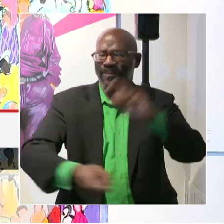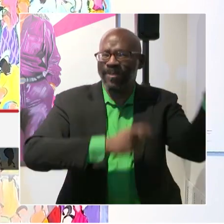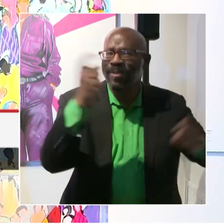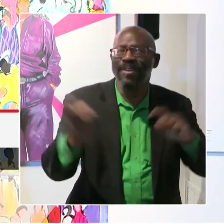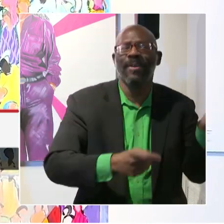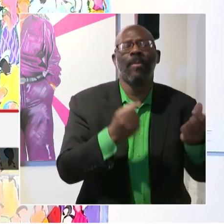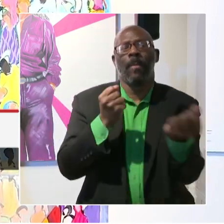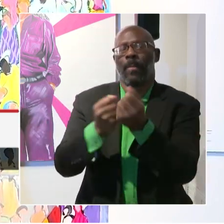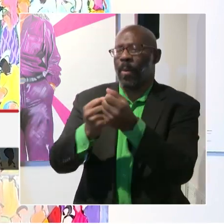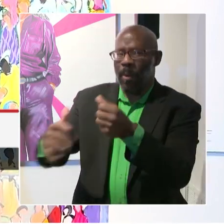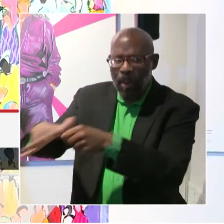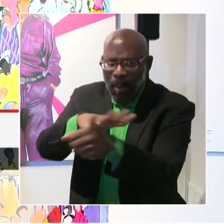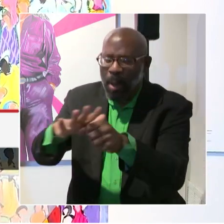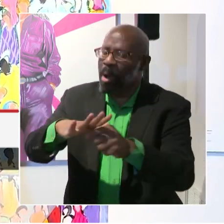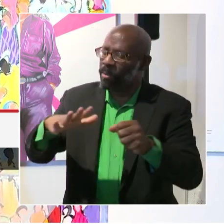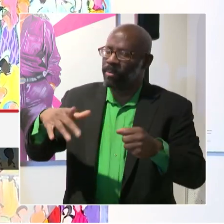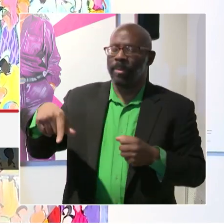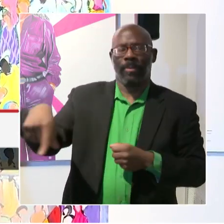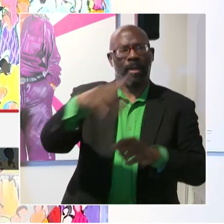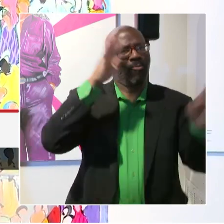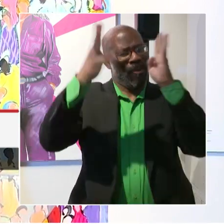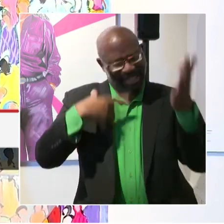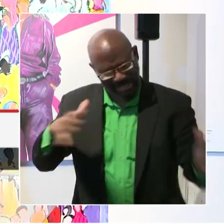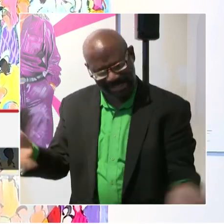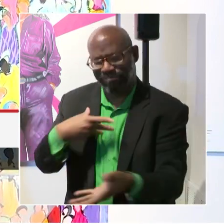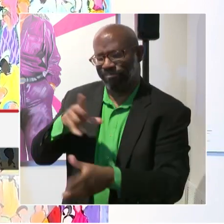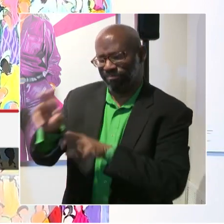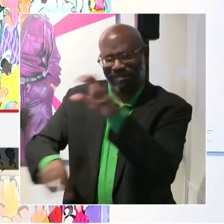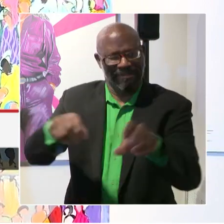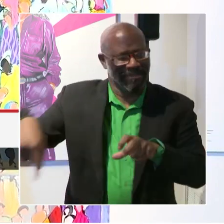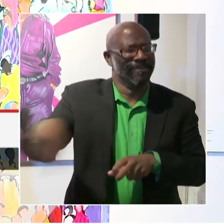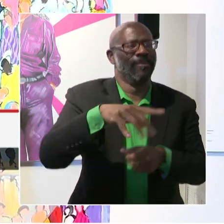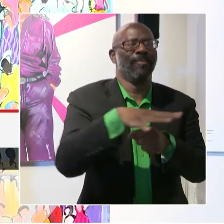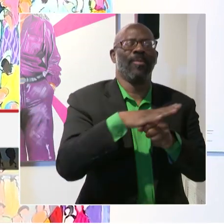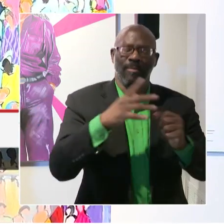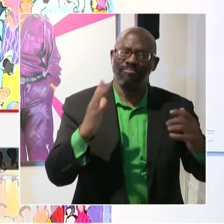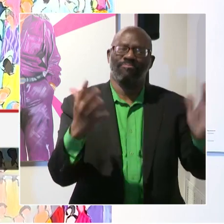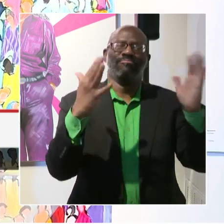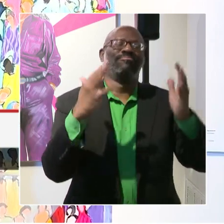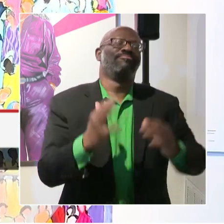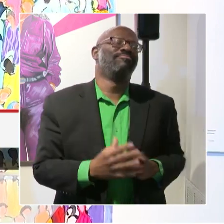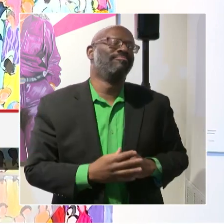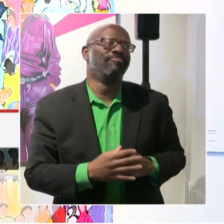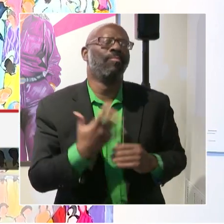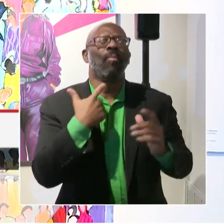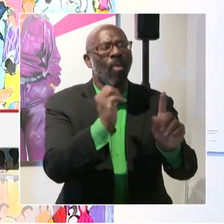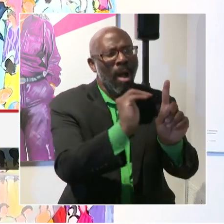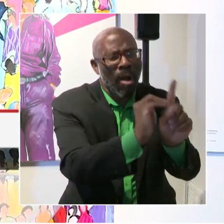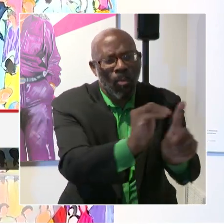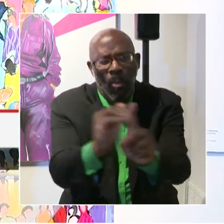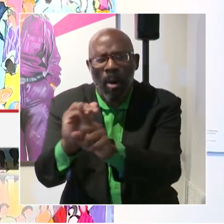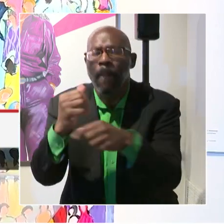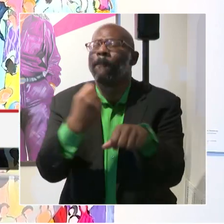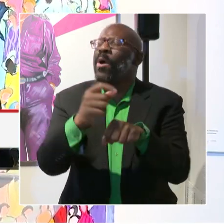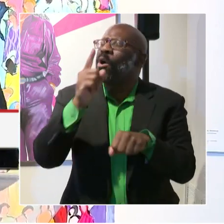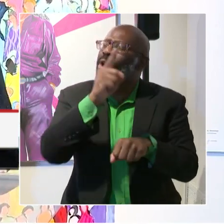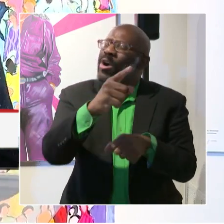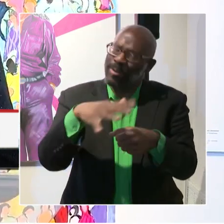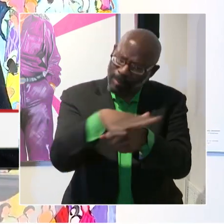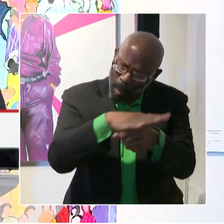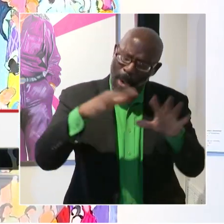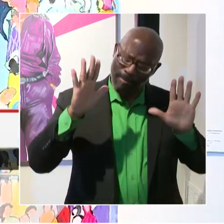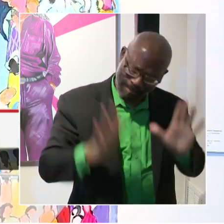DC? So just a reminder to shop local. There are so many